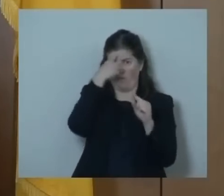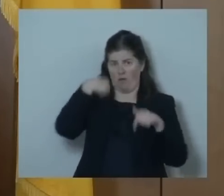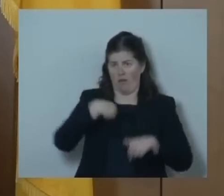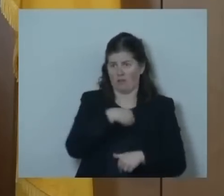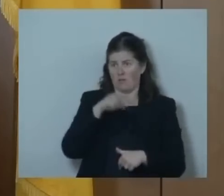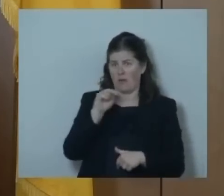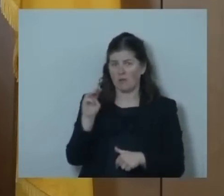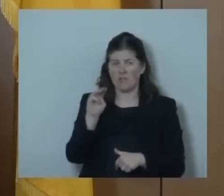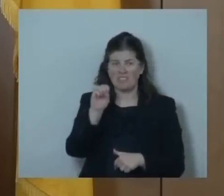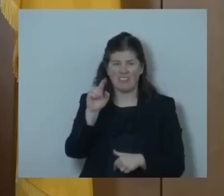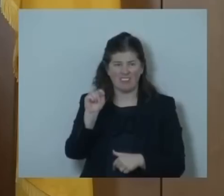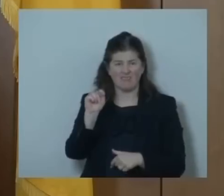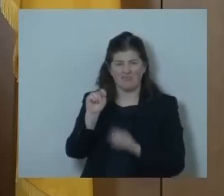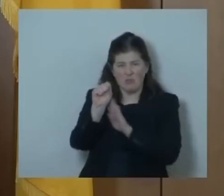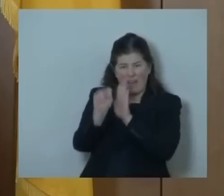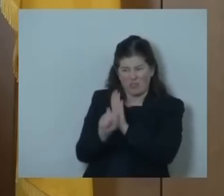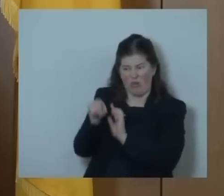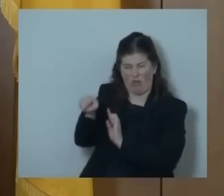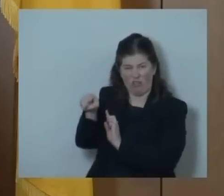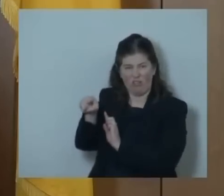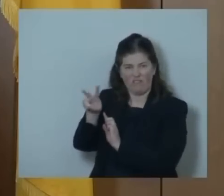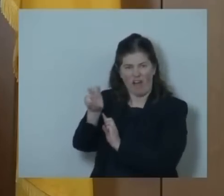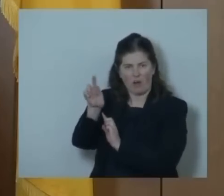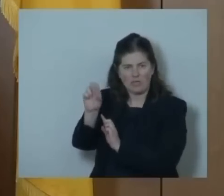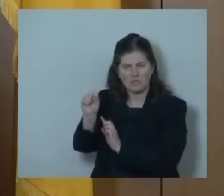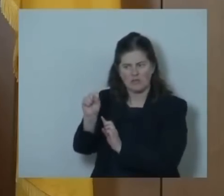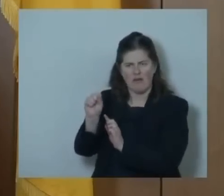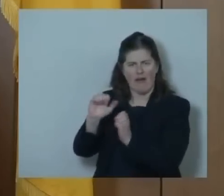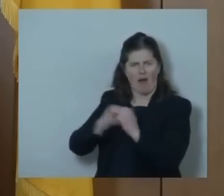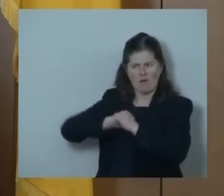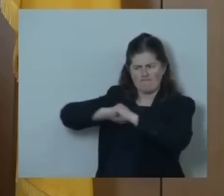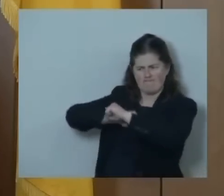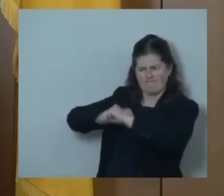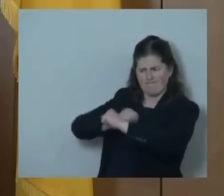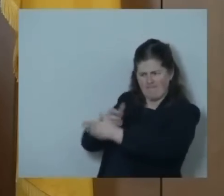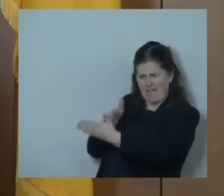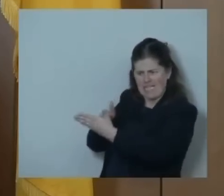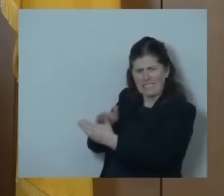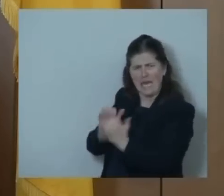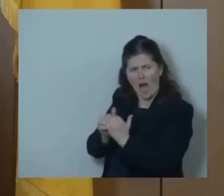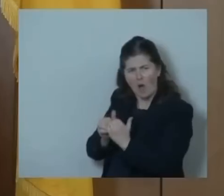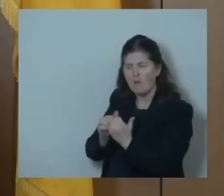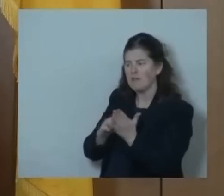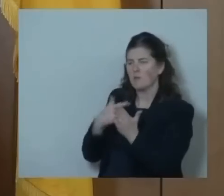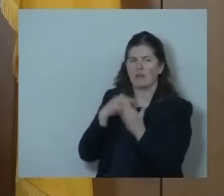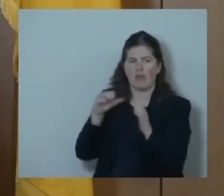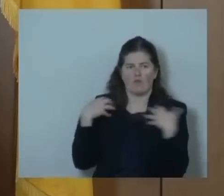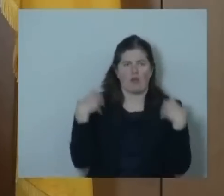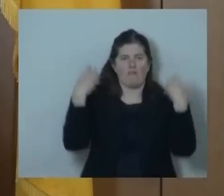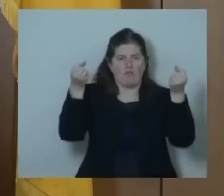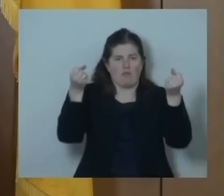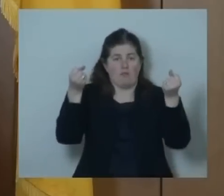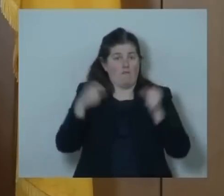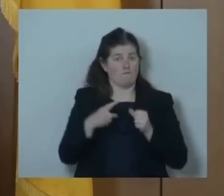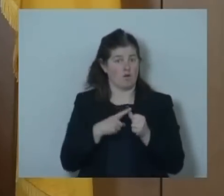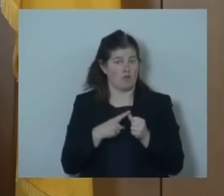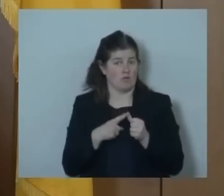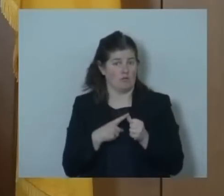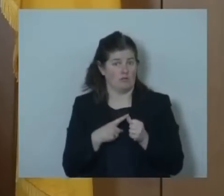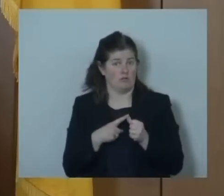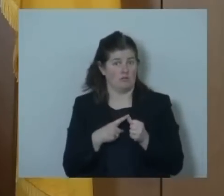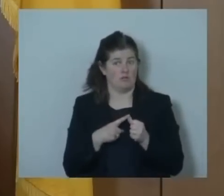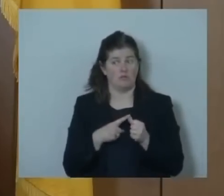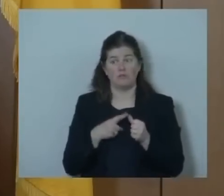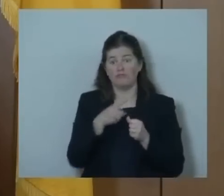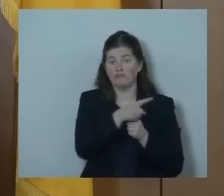this virus. And so our successful fight against it means that we can recover. So, first thing, you